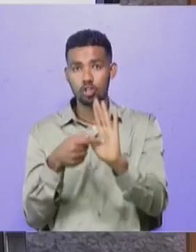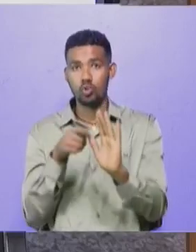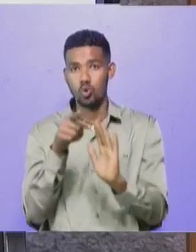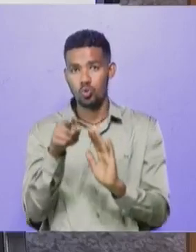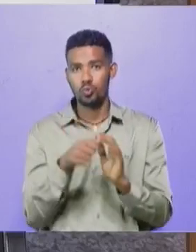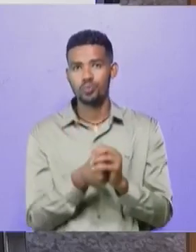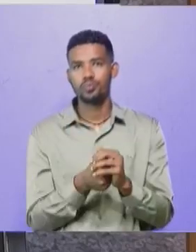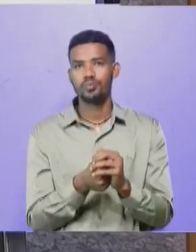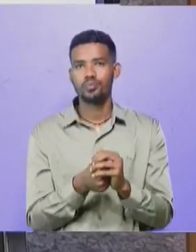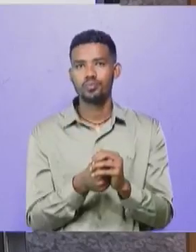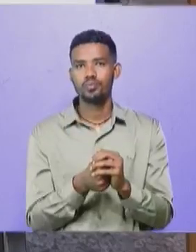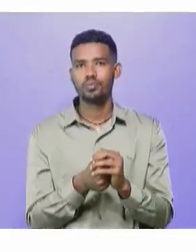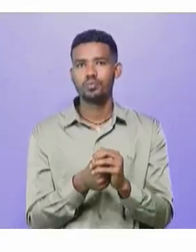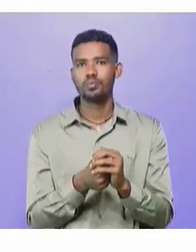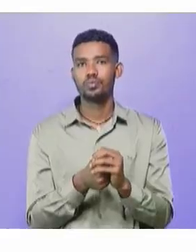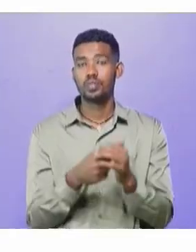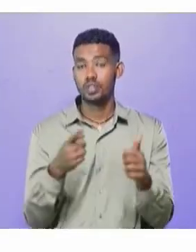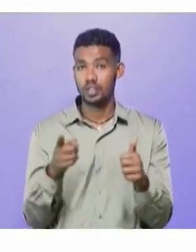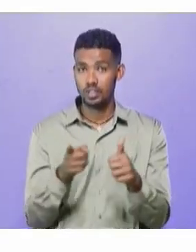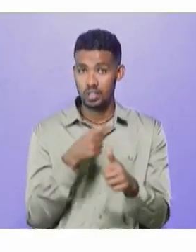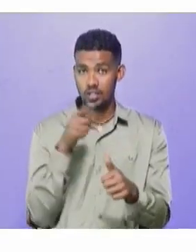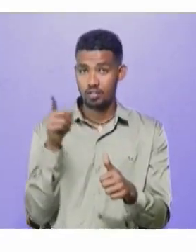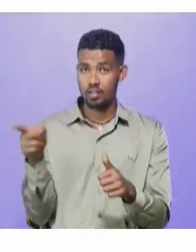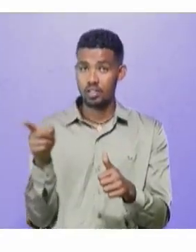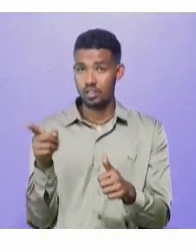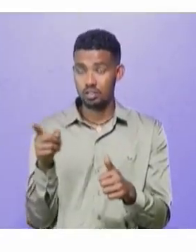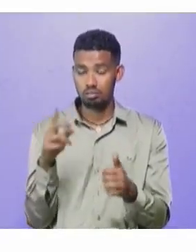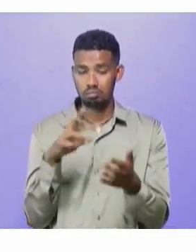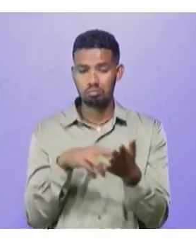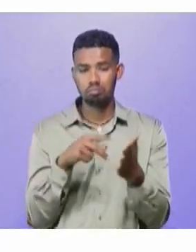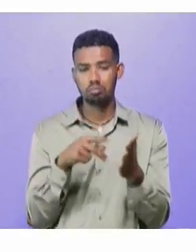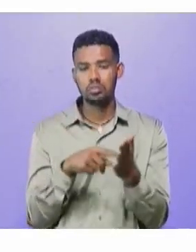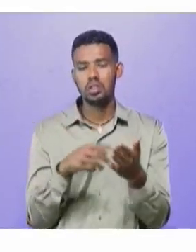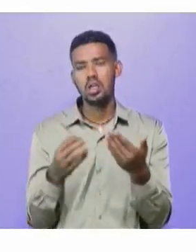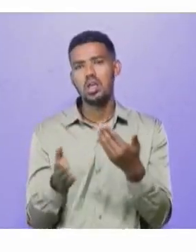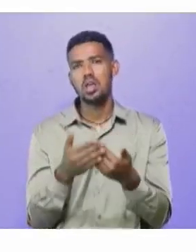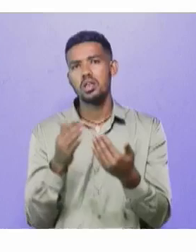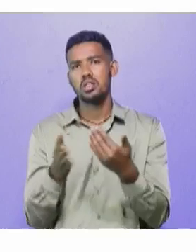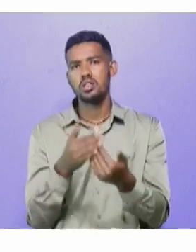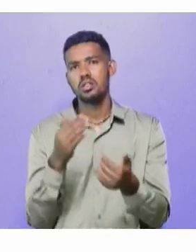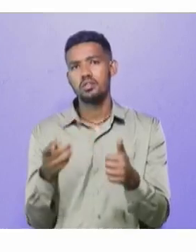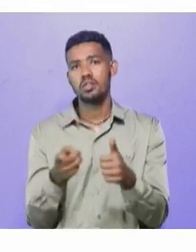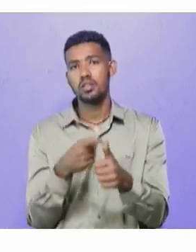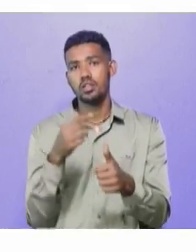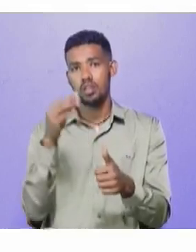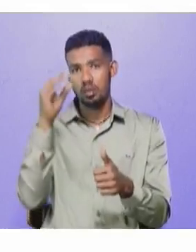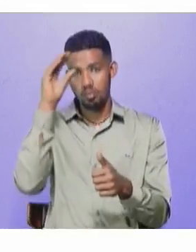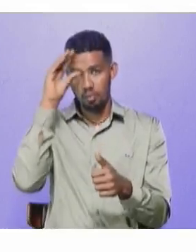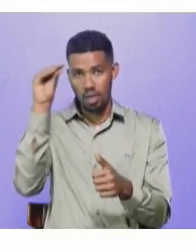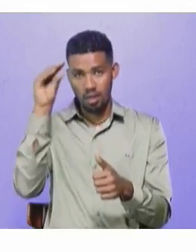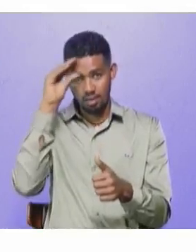Here is the first one, main, from the easy one, main,